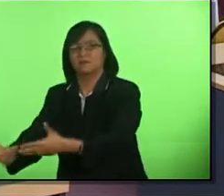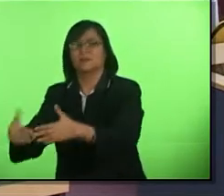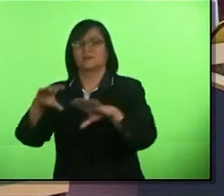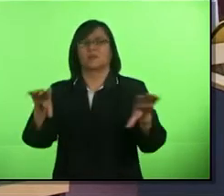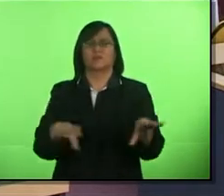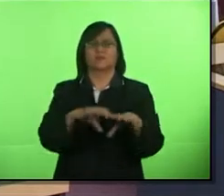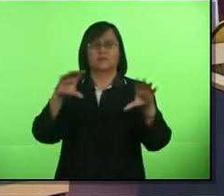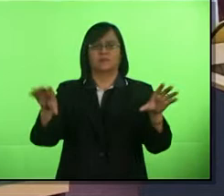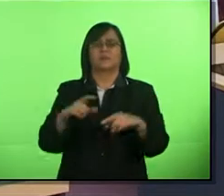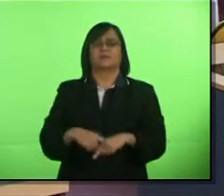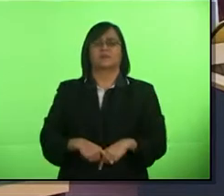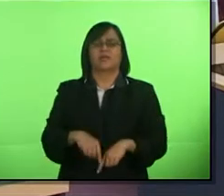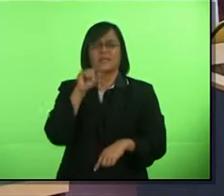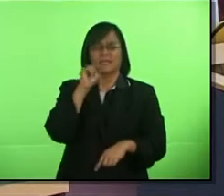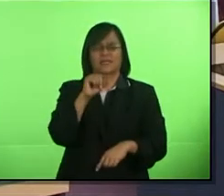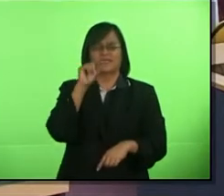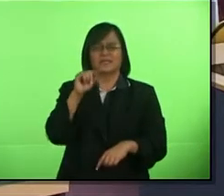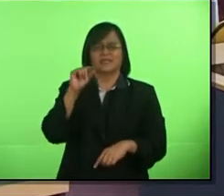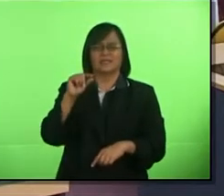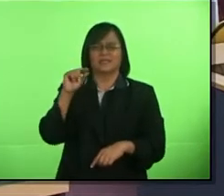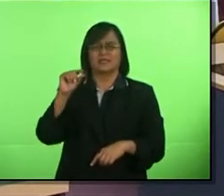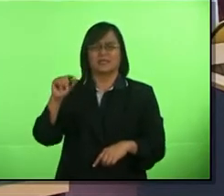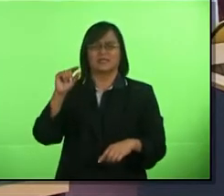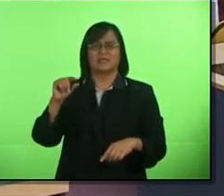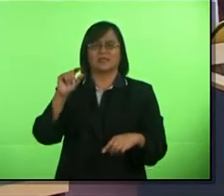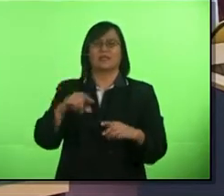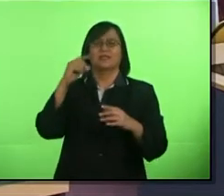lah. Dikit-dikit lama-lama jadi. Okay. Ini